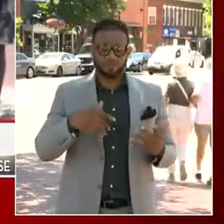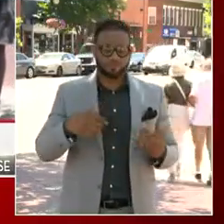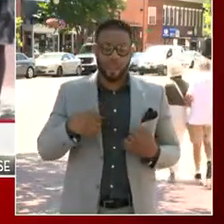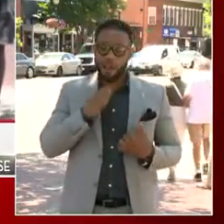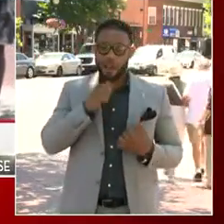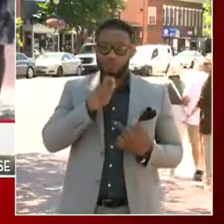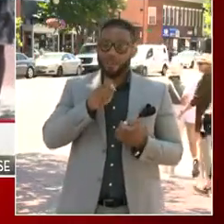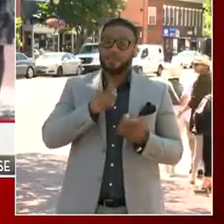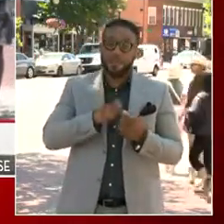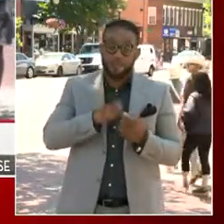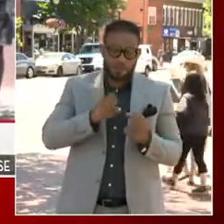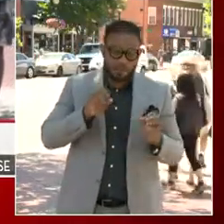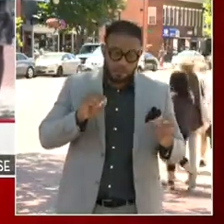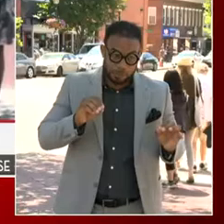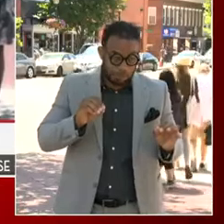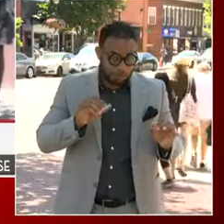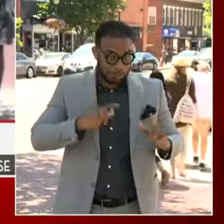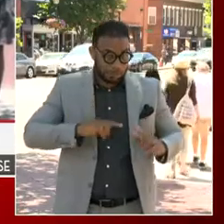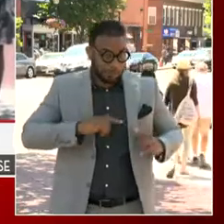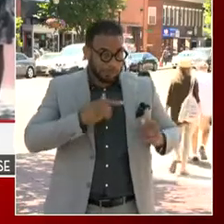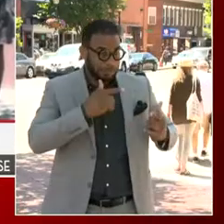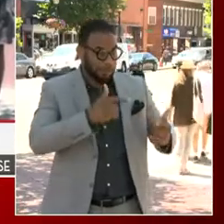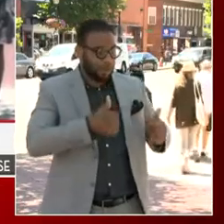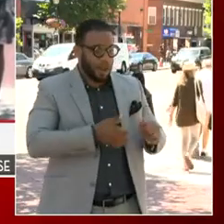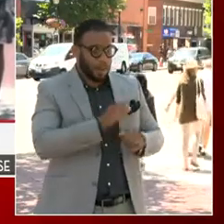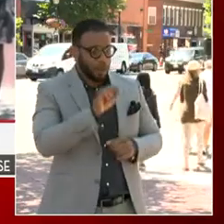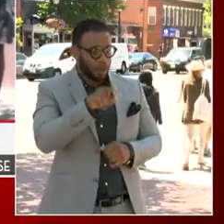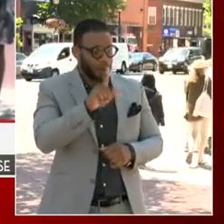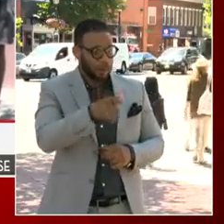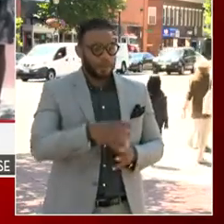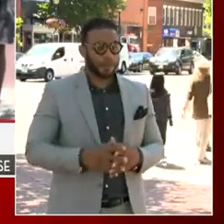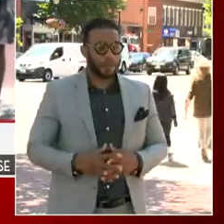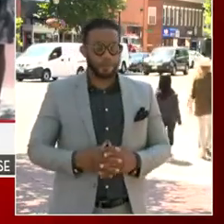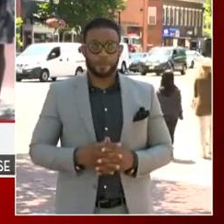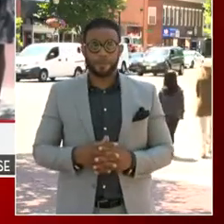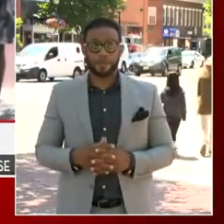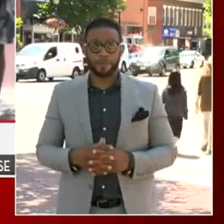Heritage. have that specific, so we're gonna have to follow back up with you.